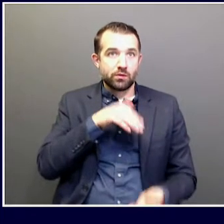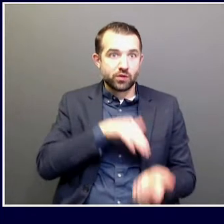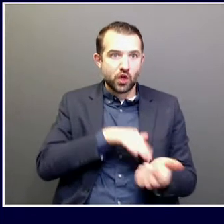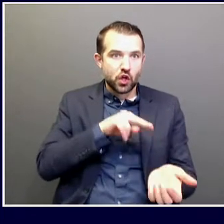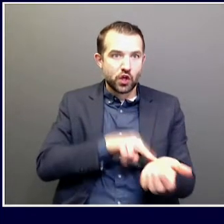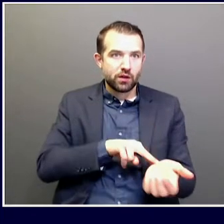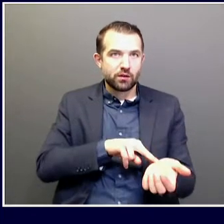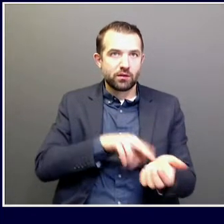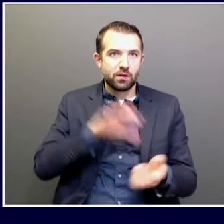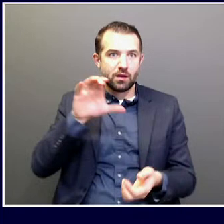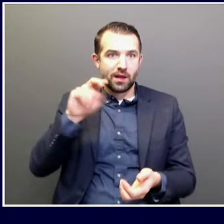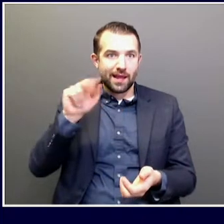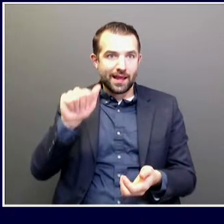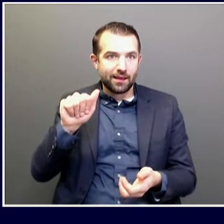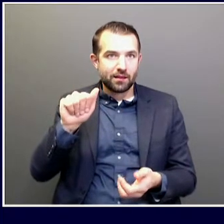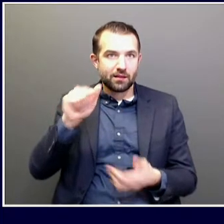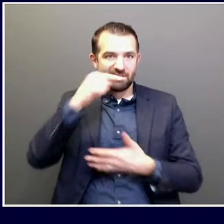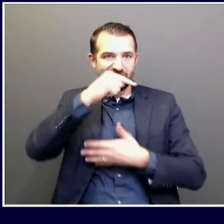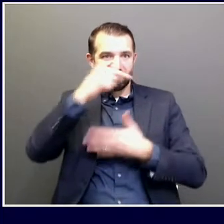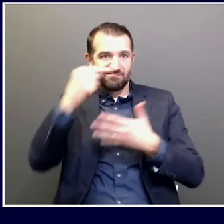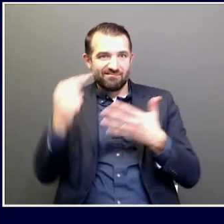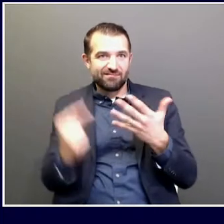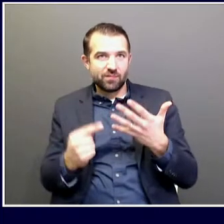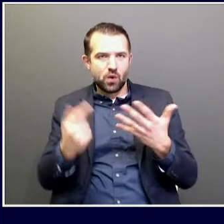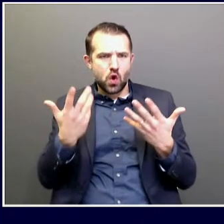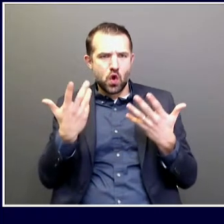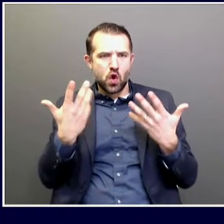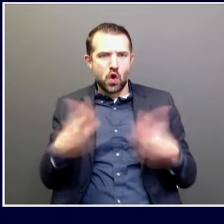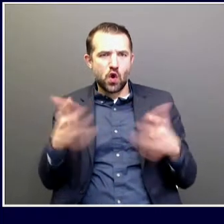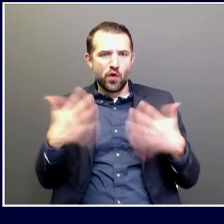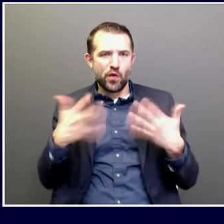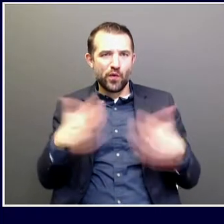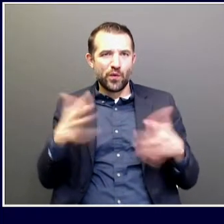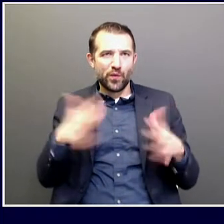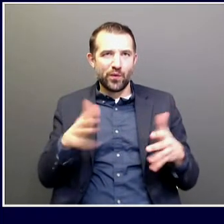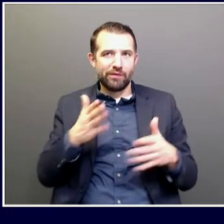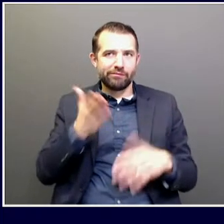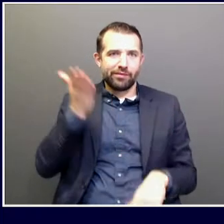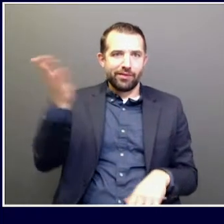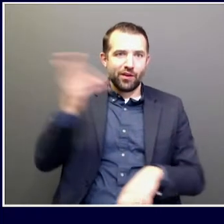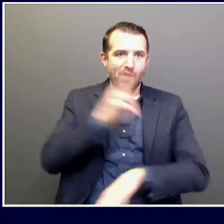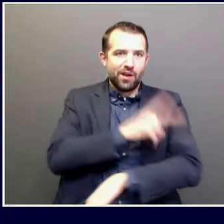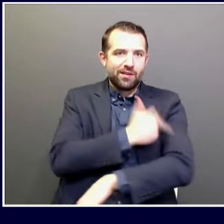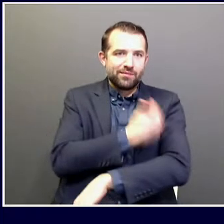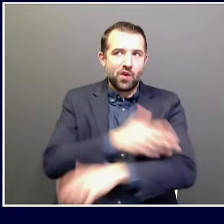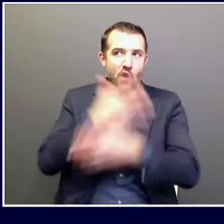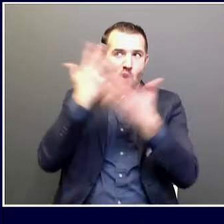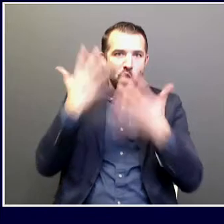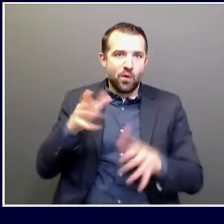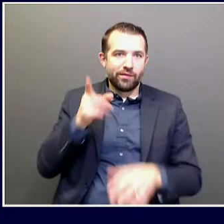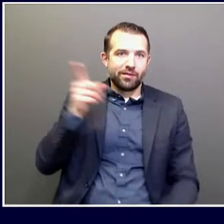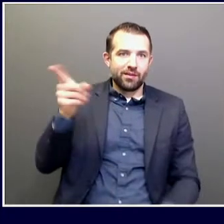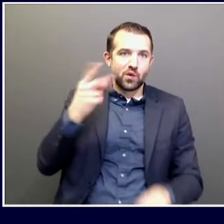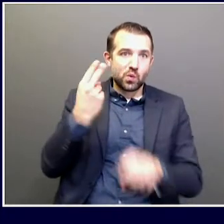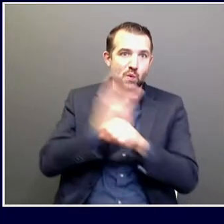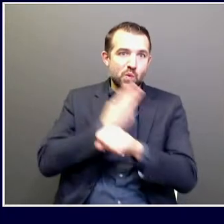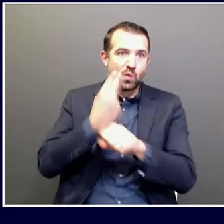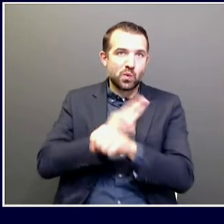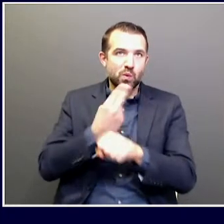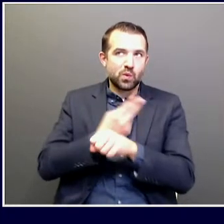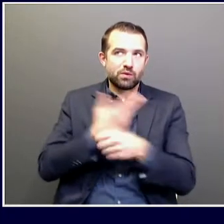there are facilities available that are connected with hospitals where there's good alliance with hospitals, which are, I think,